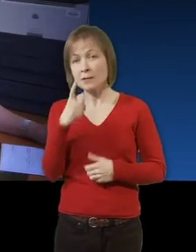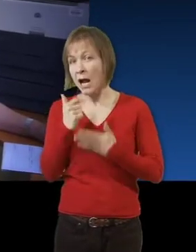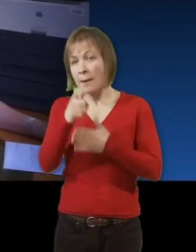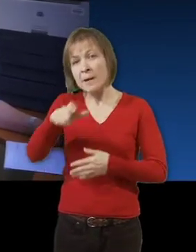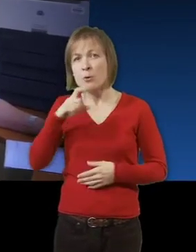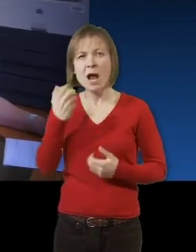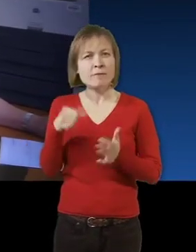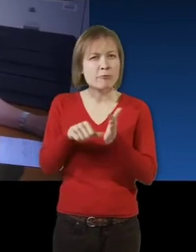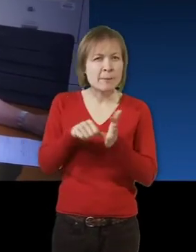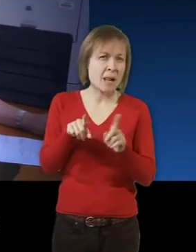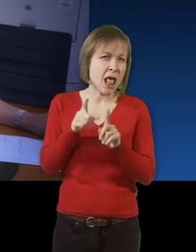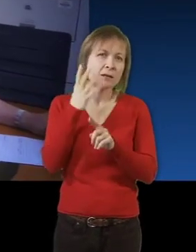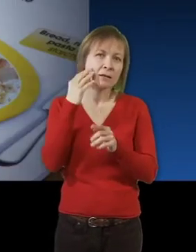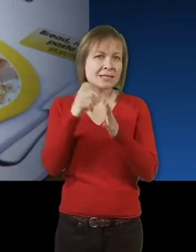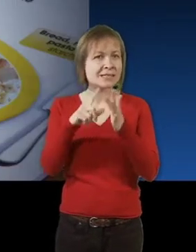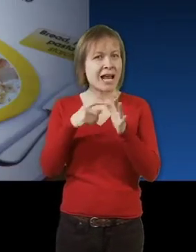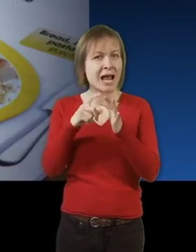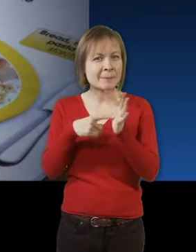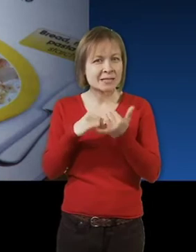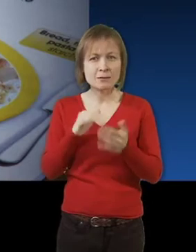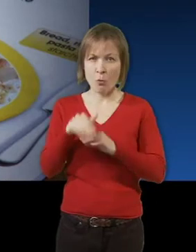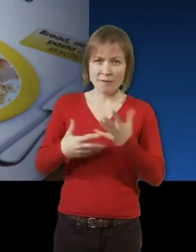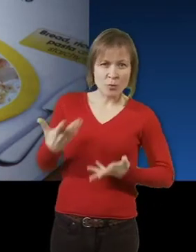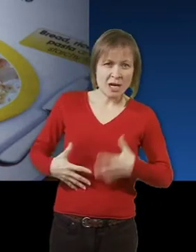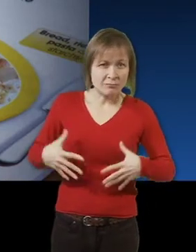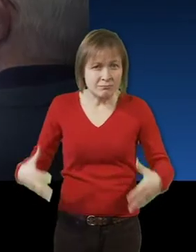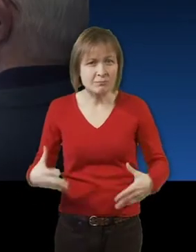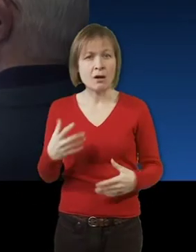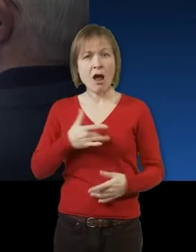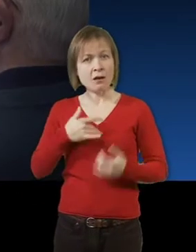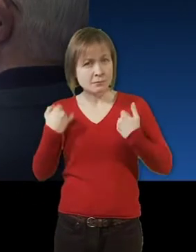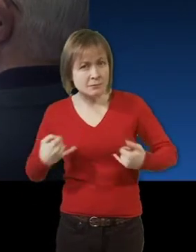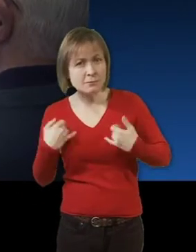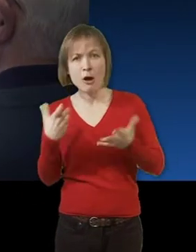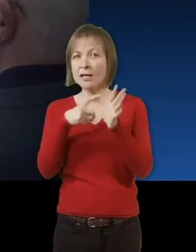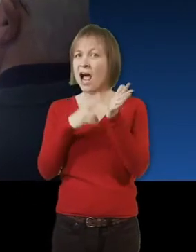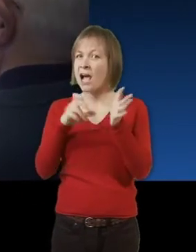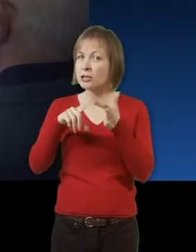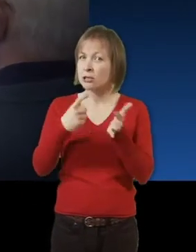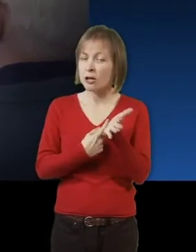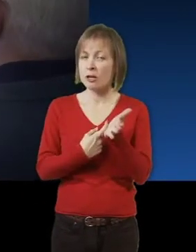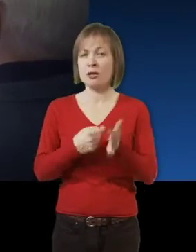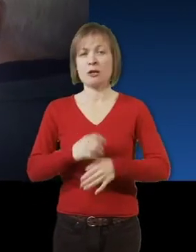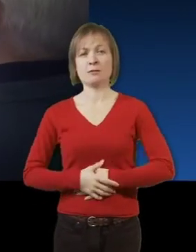Dietitians can help people with problems like diabetes, being overweight, heart disease or cancer.